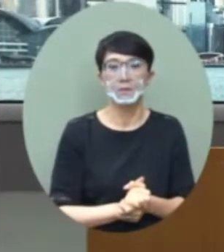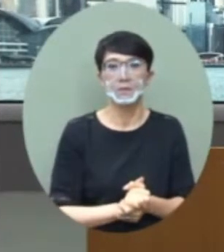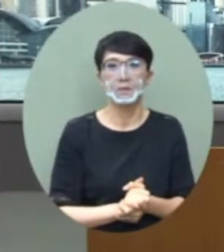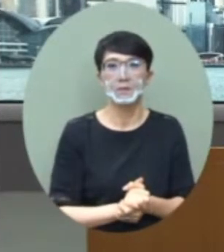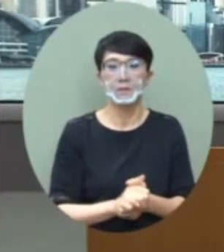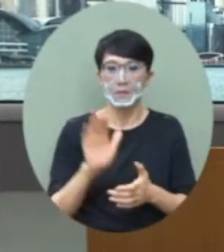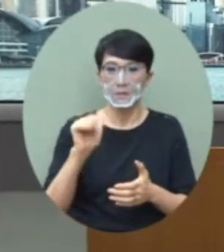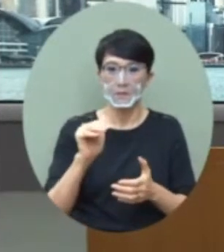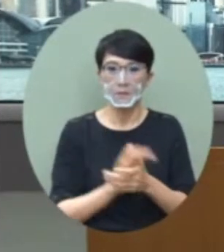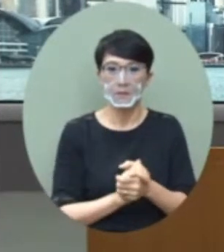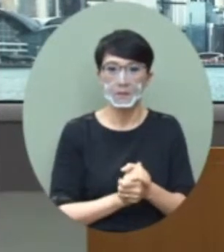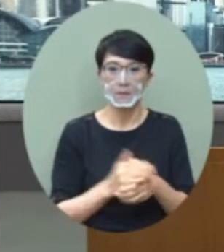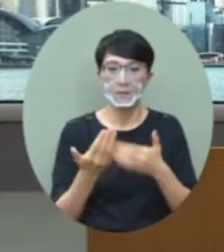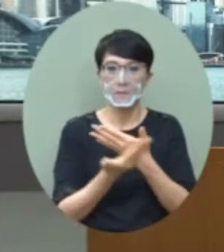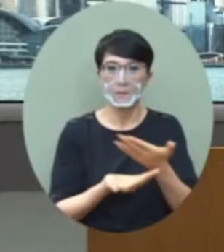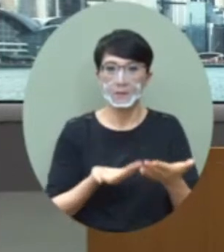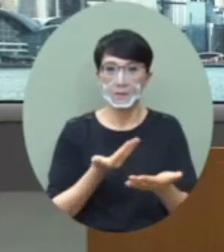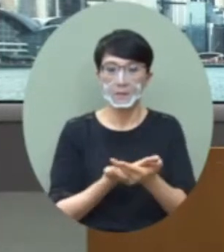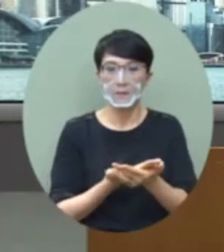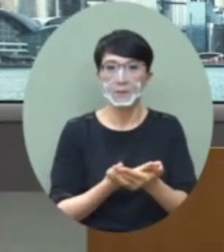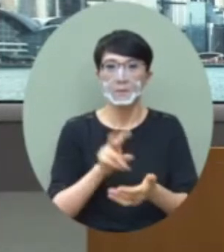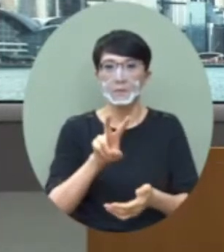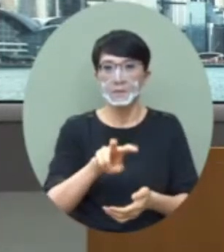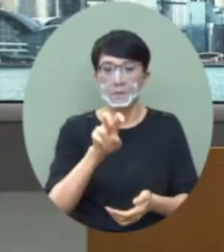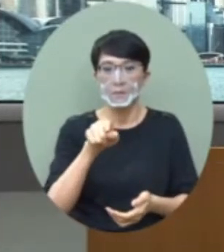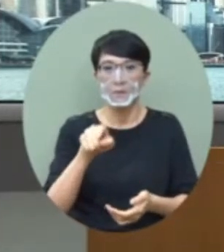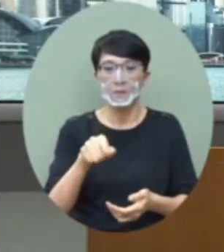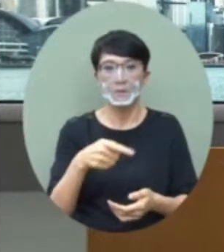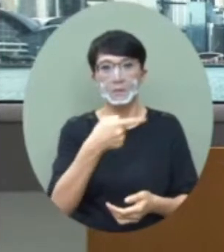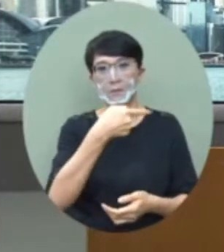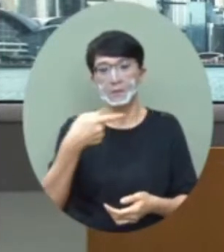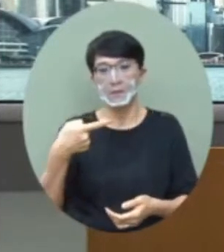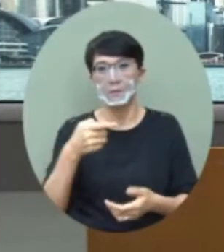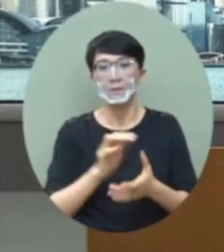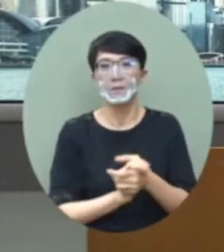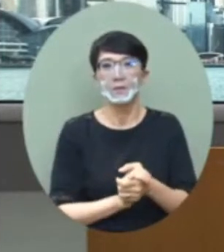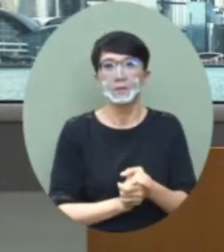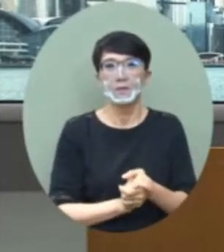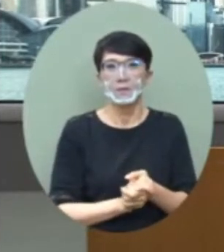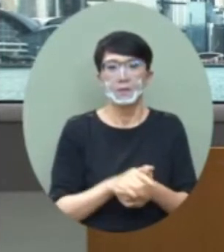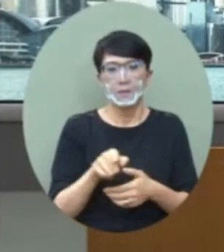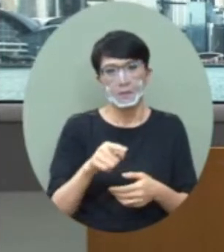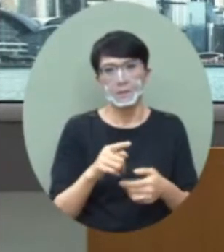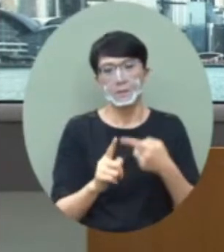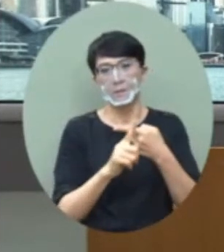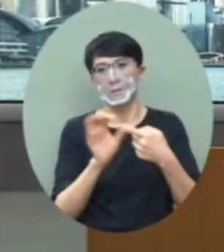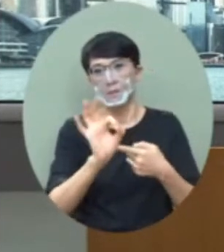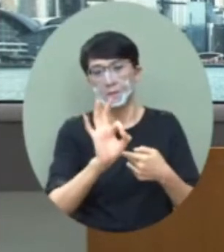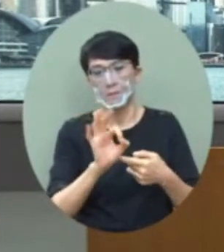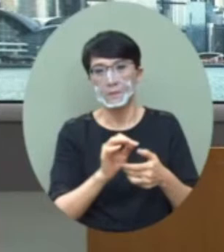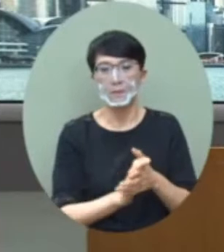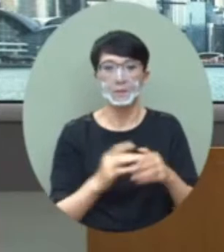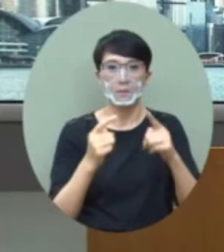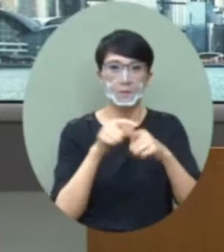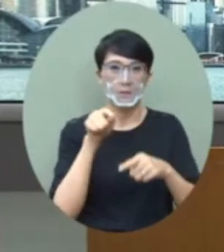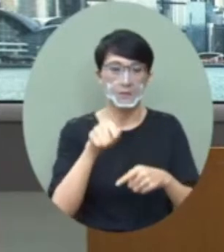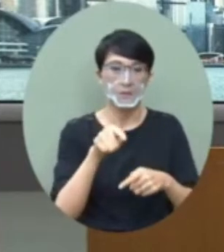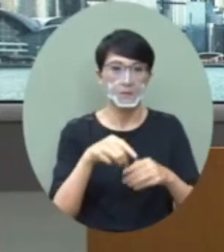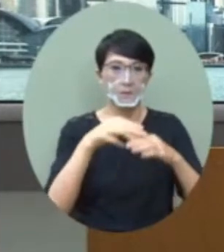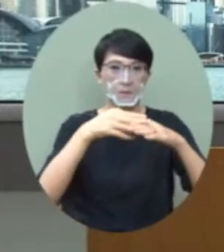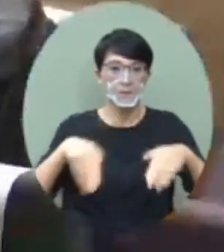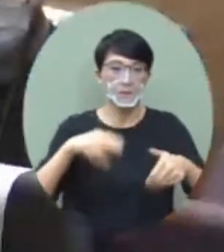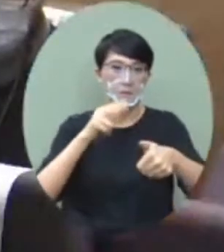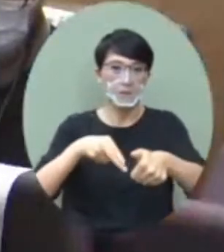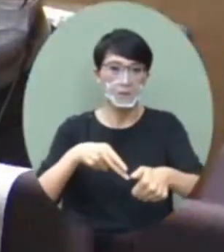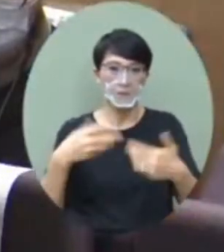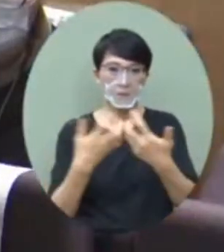negative. And you said that, and according to instructions of RAT kits, a rather blur line